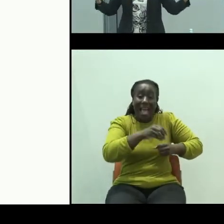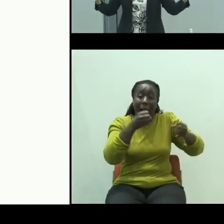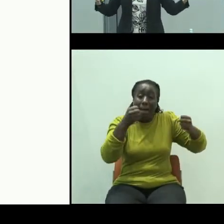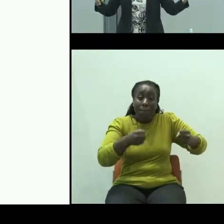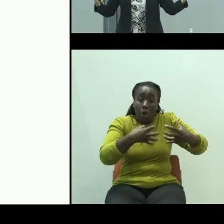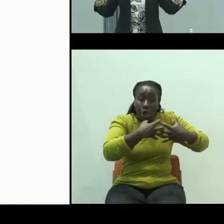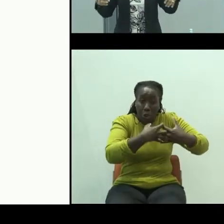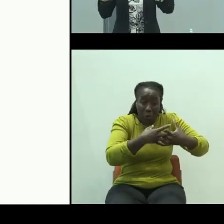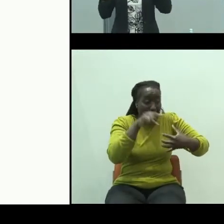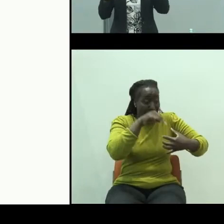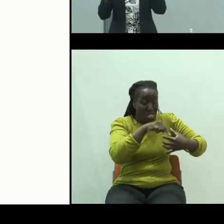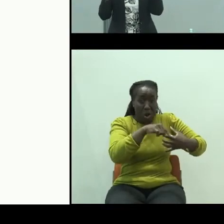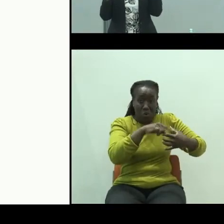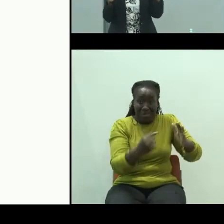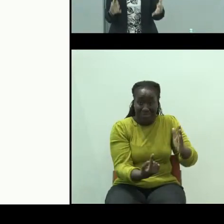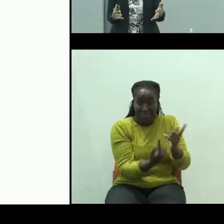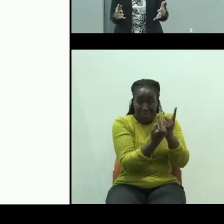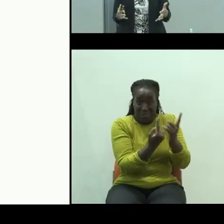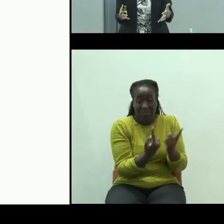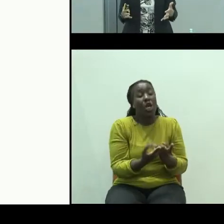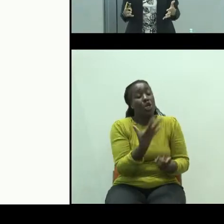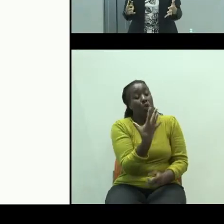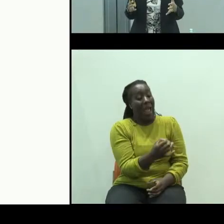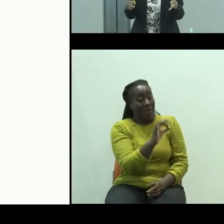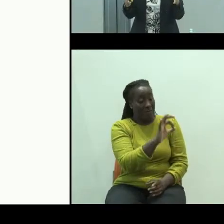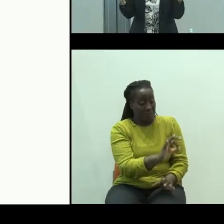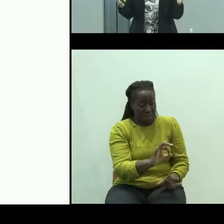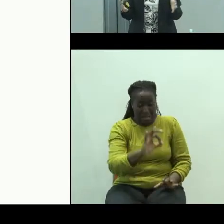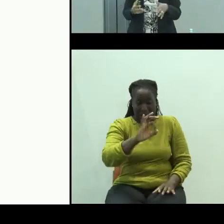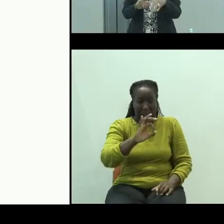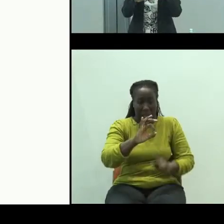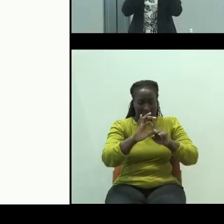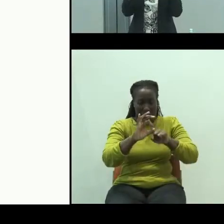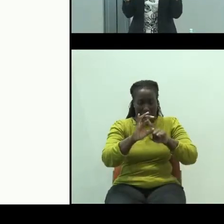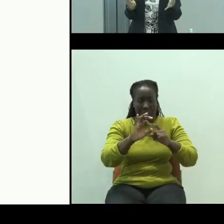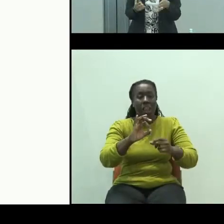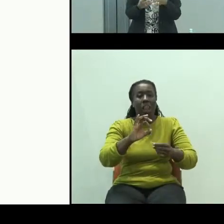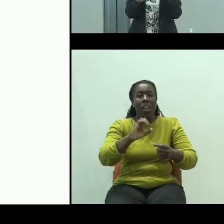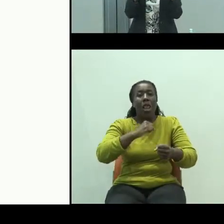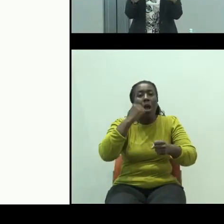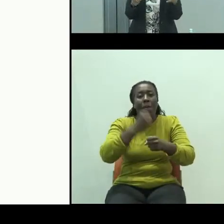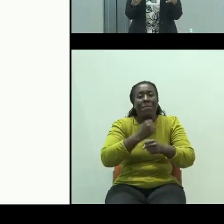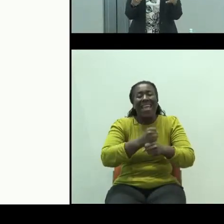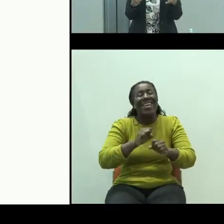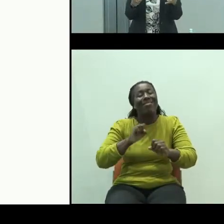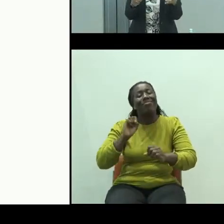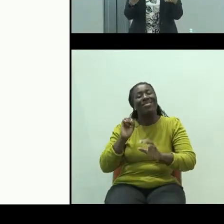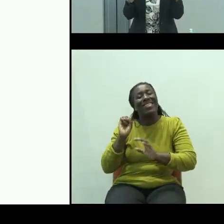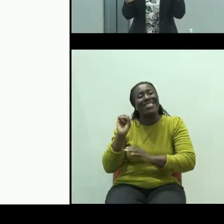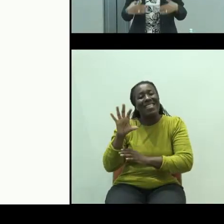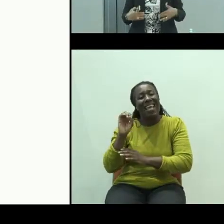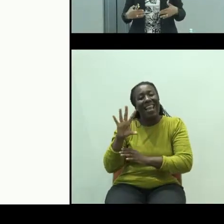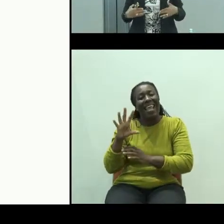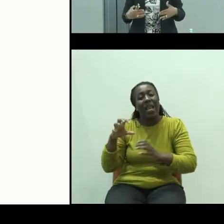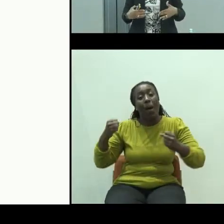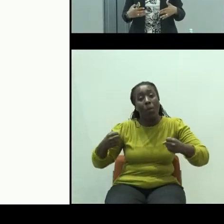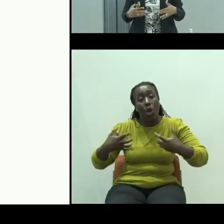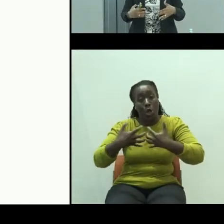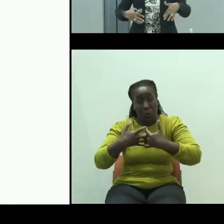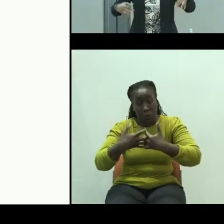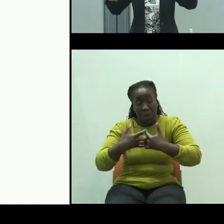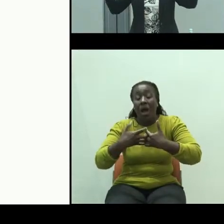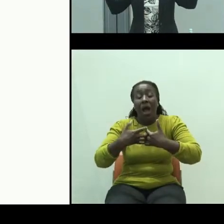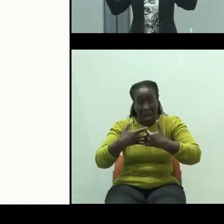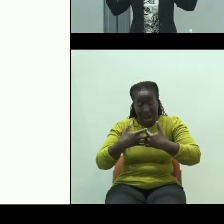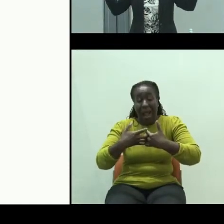key components, what you have now is a cell that will produce the signaling molecule. At low amounts,